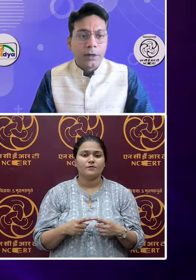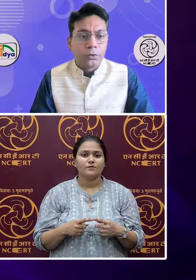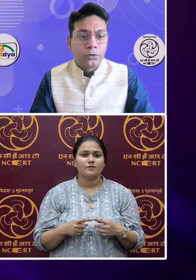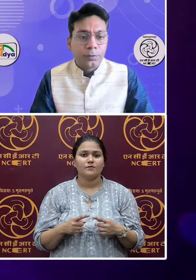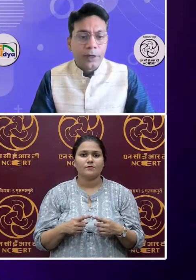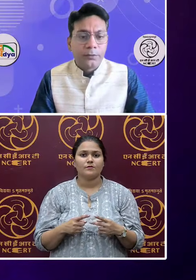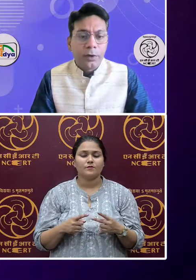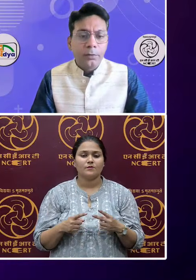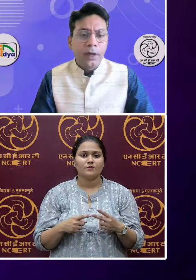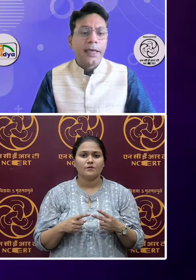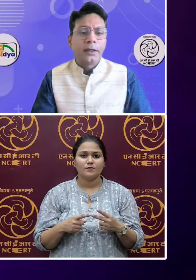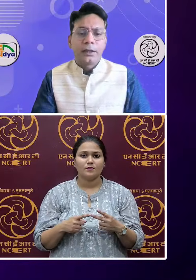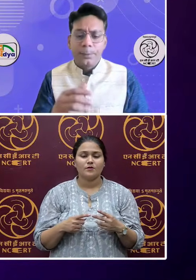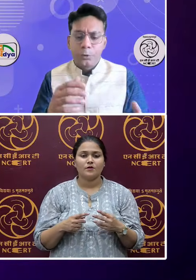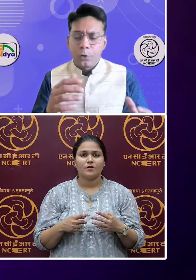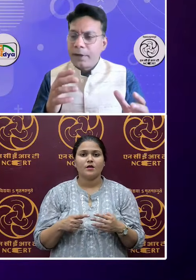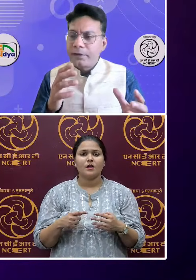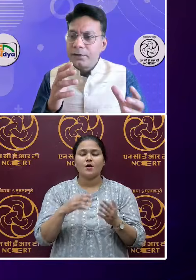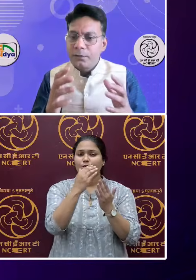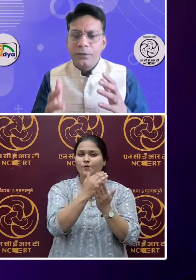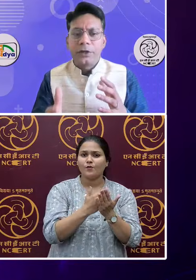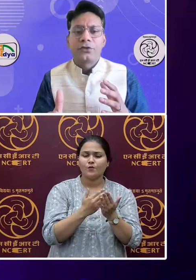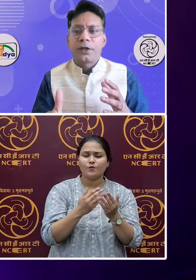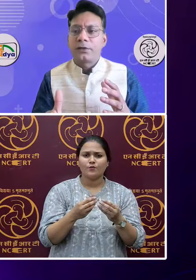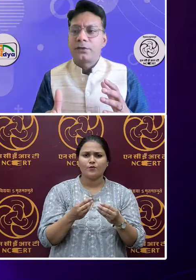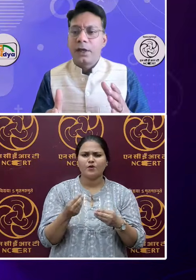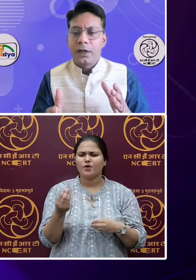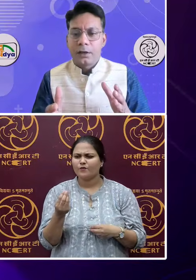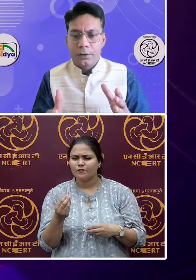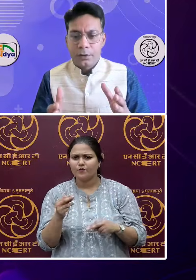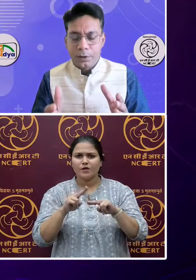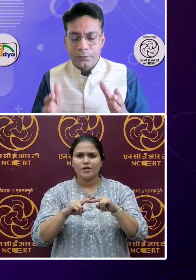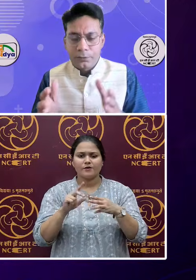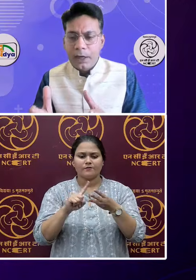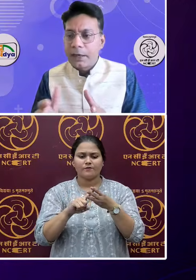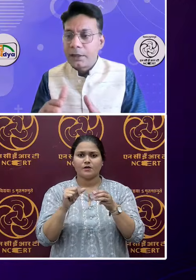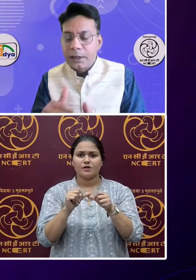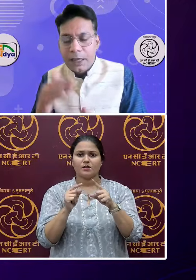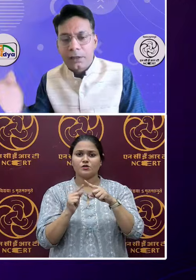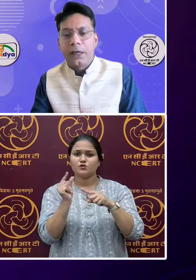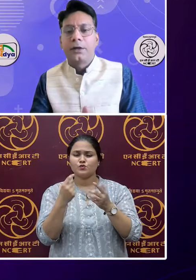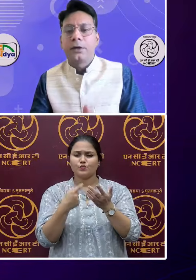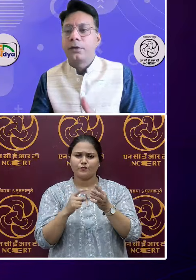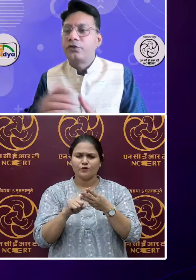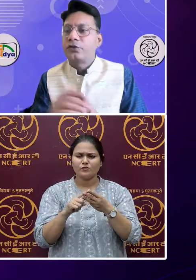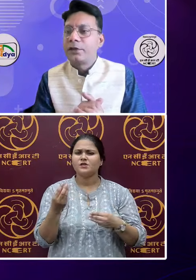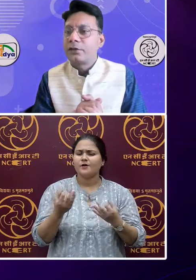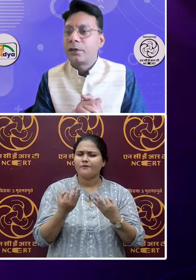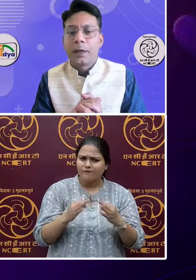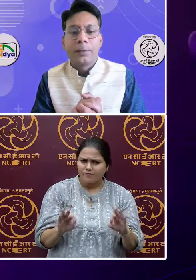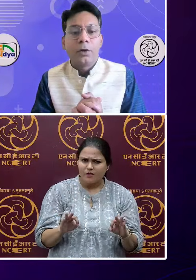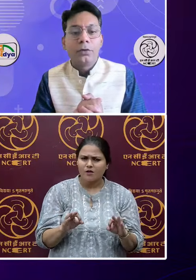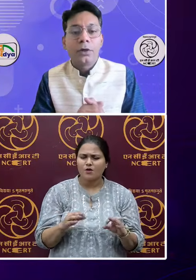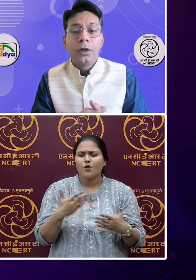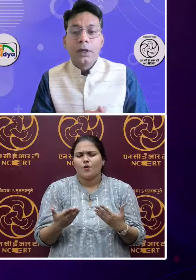freemium online course platform, like they provide some features free, and then they charge some amount,